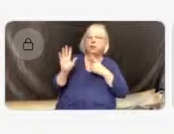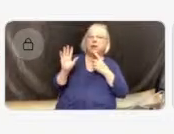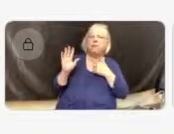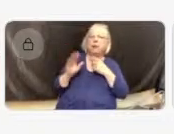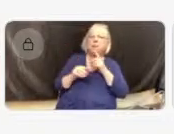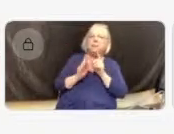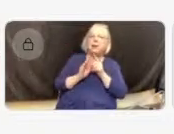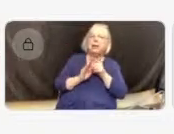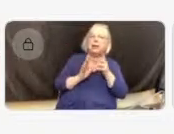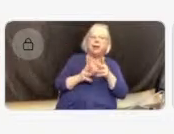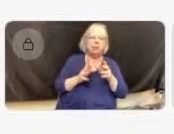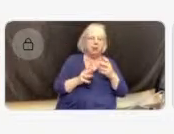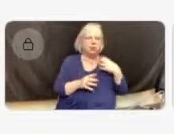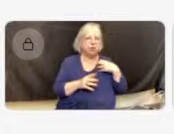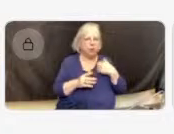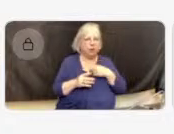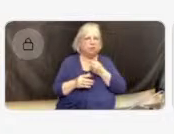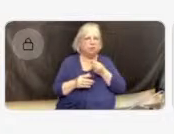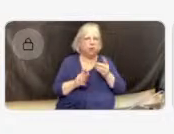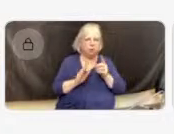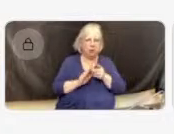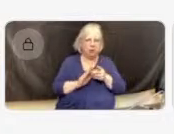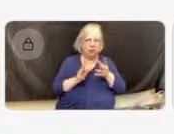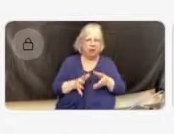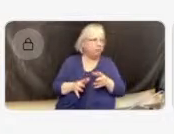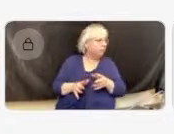We have a few minutes left, yeah.